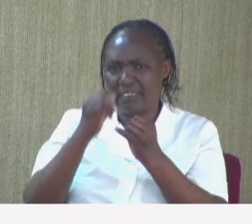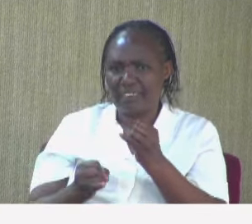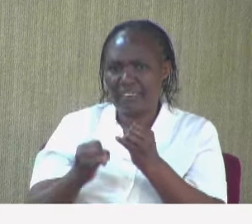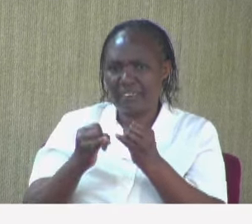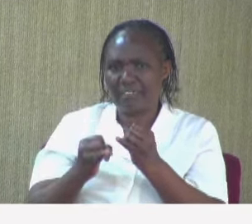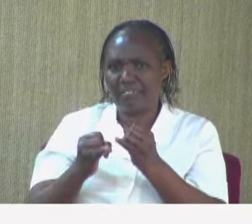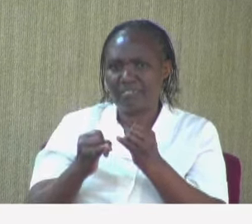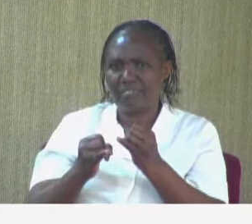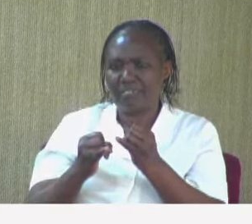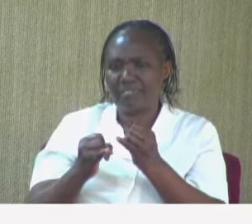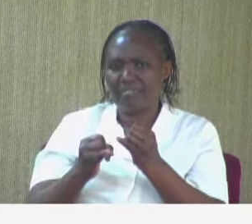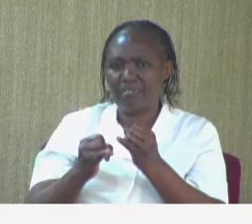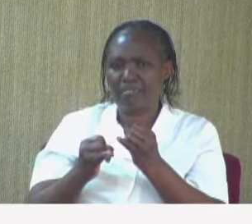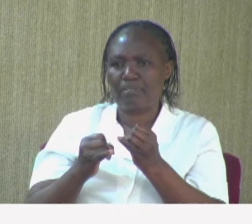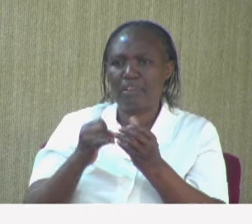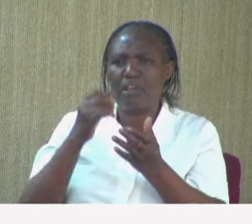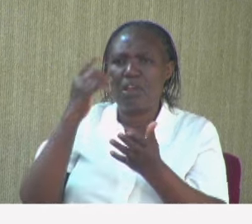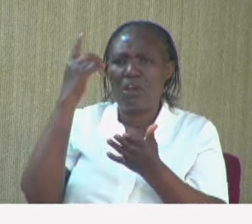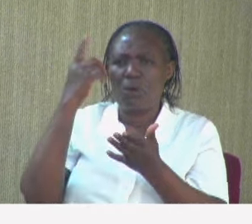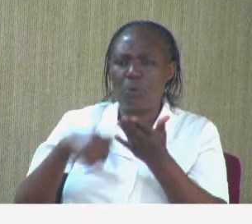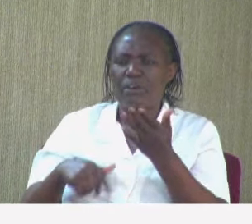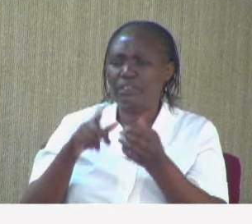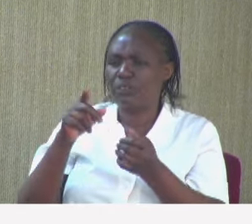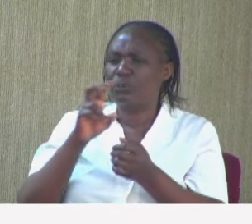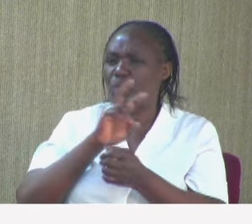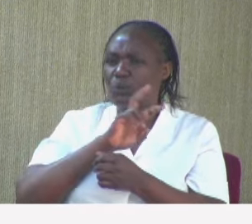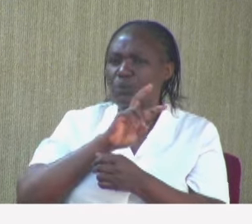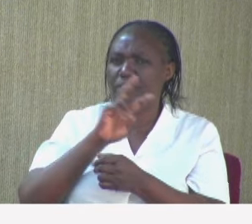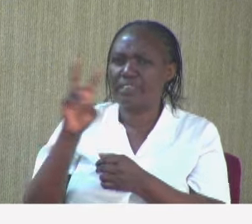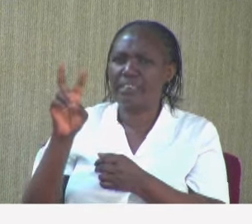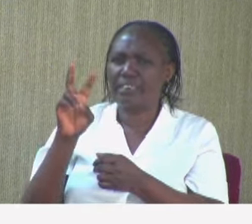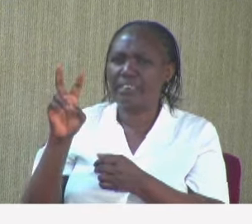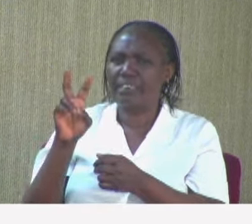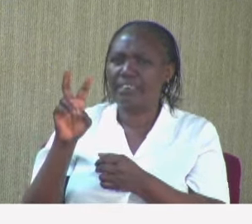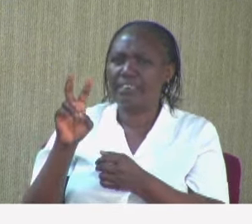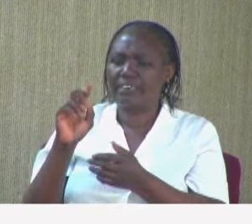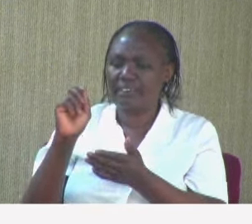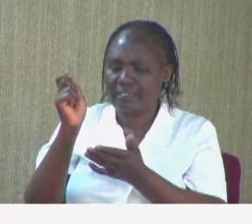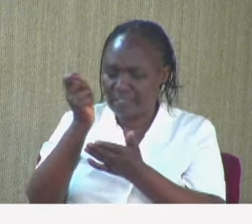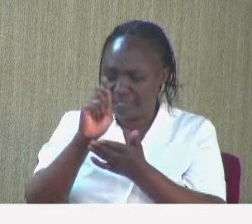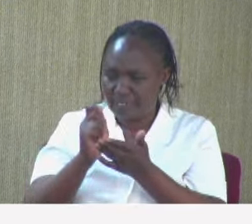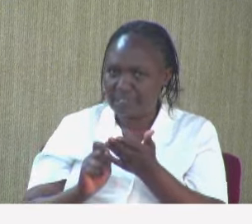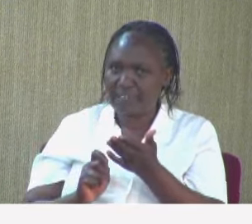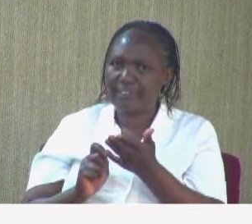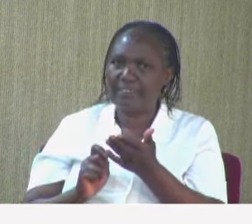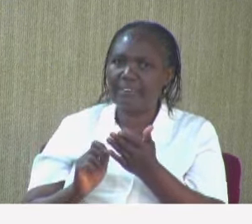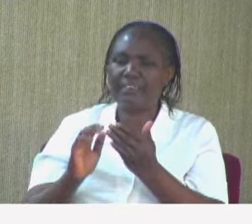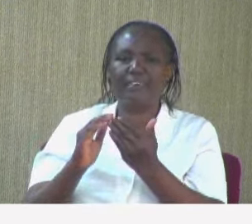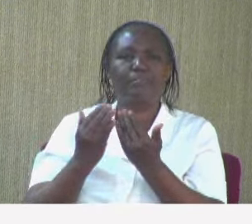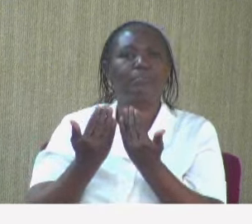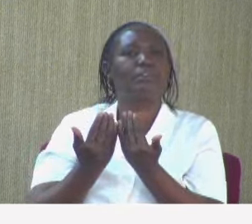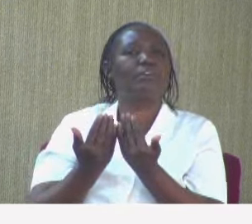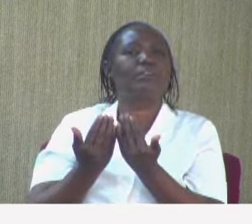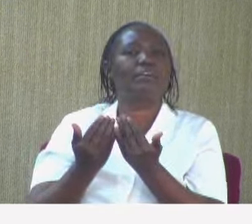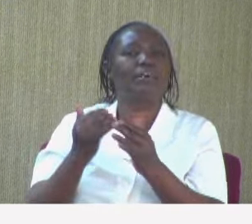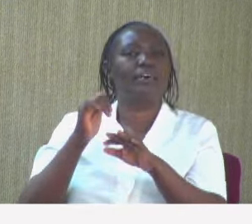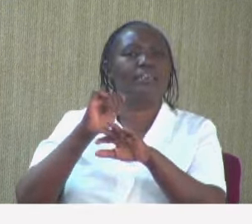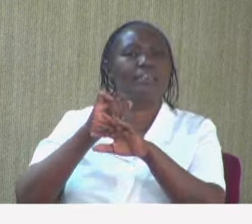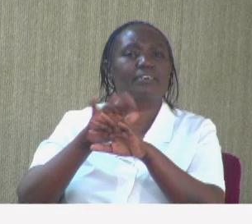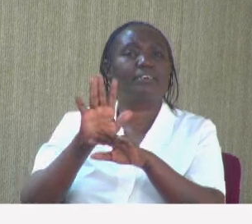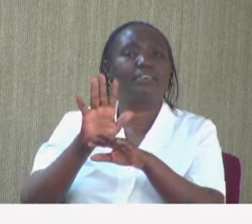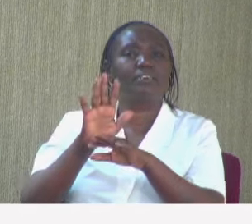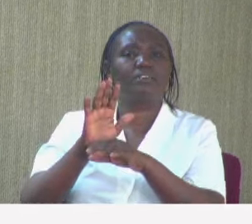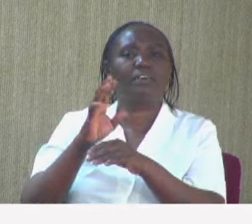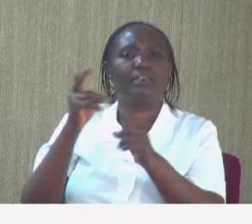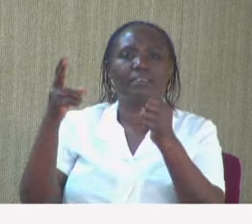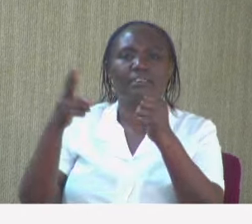says, and what thou seest, what do? Write in a book and send it unto the seven